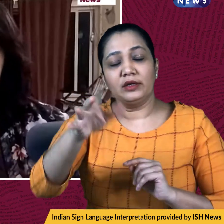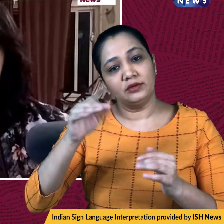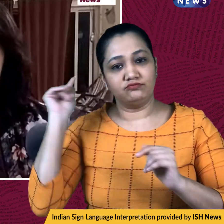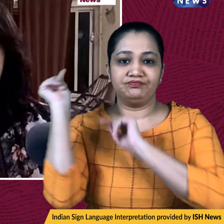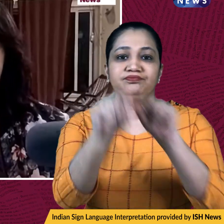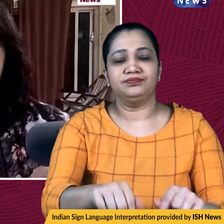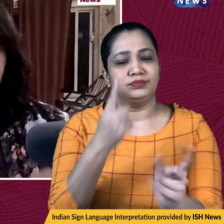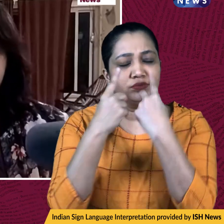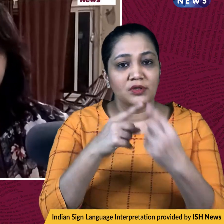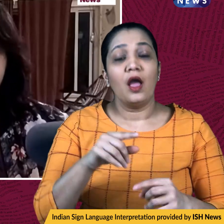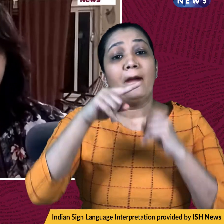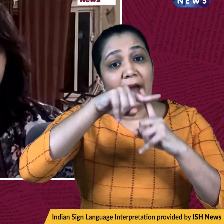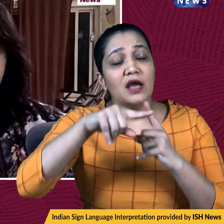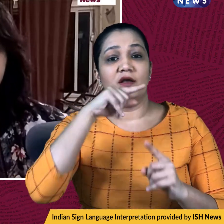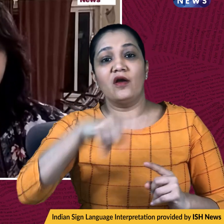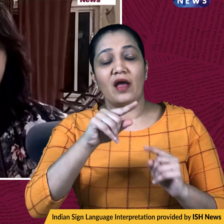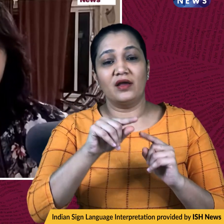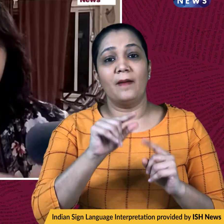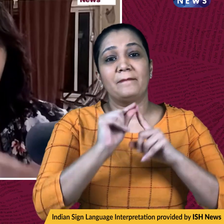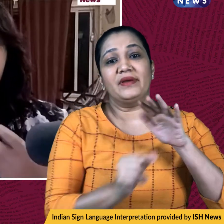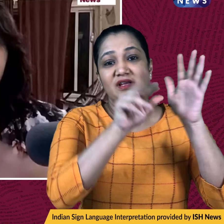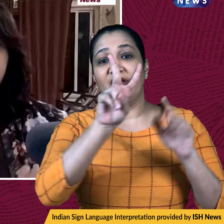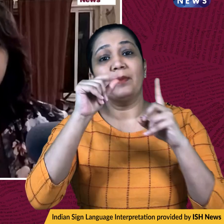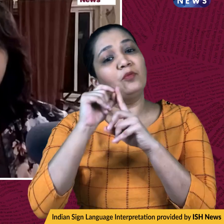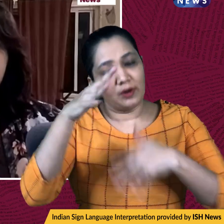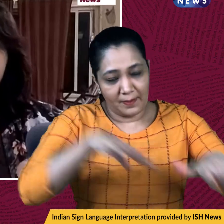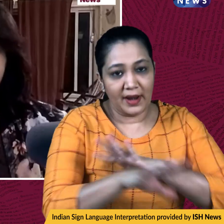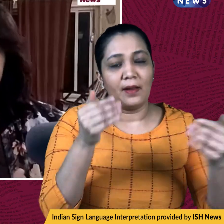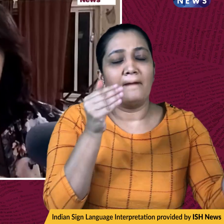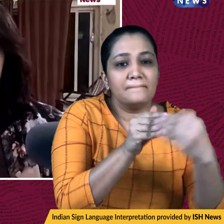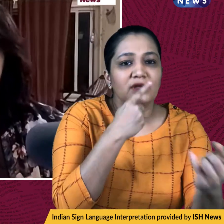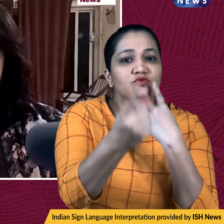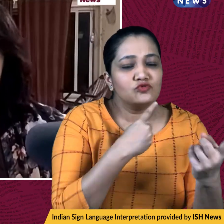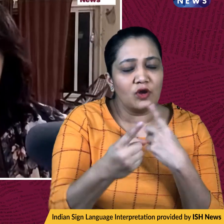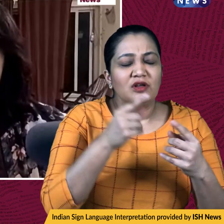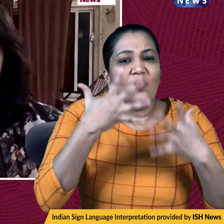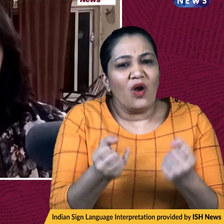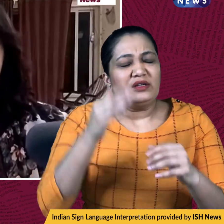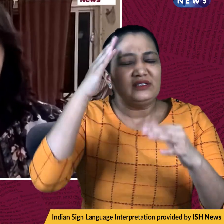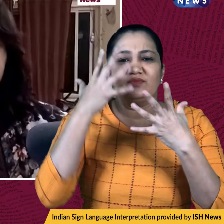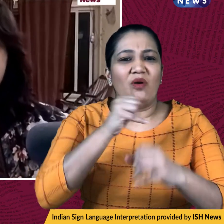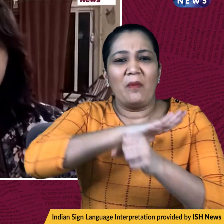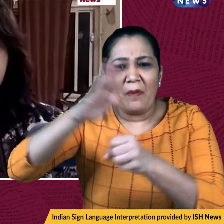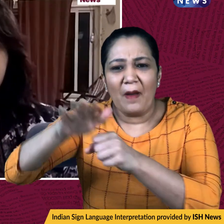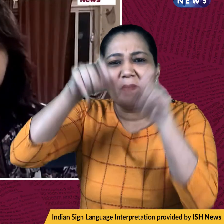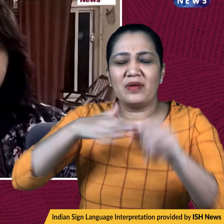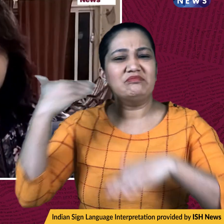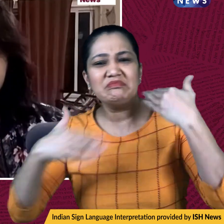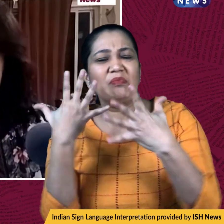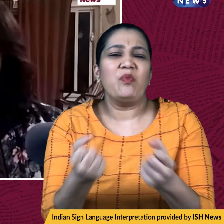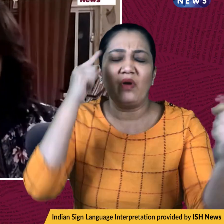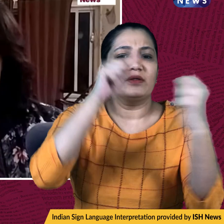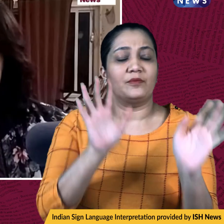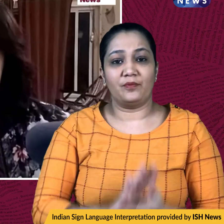and a call with Russian President Vladimir Putin will be done in a bid to avoid bloodshed. Now, a spokesperson from